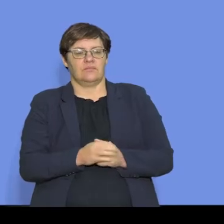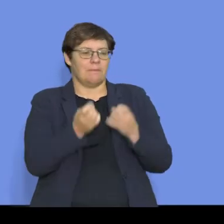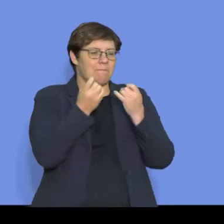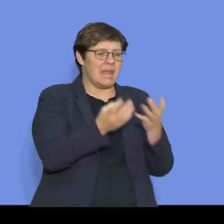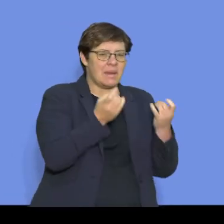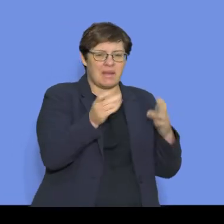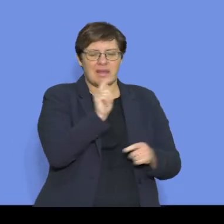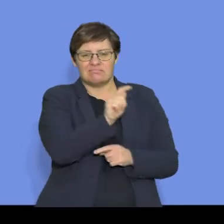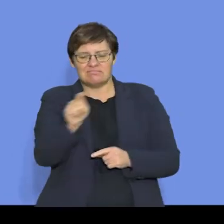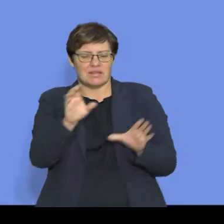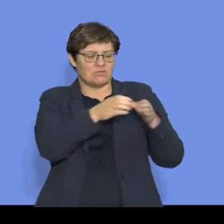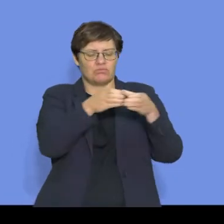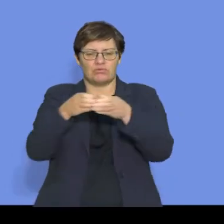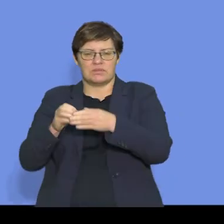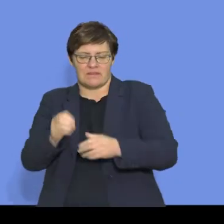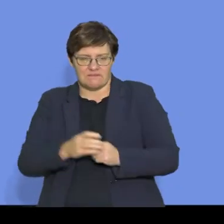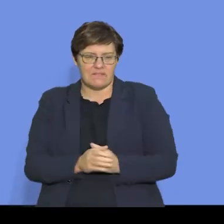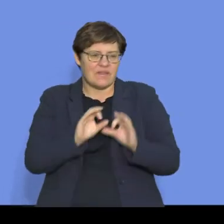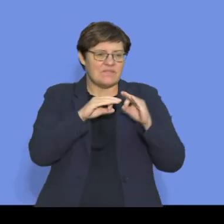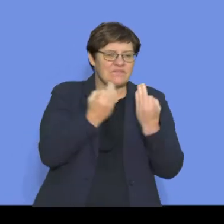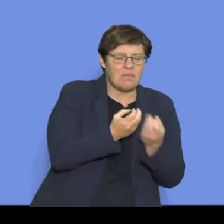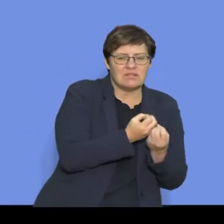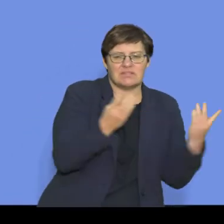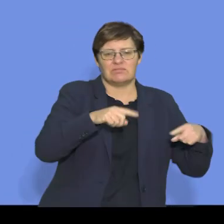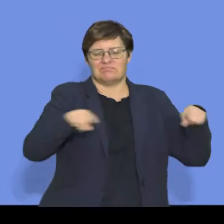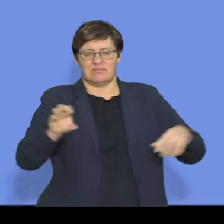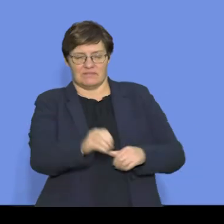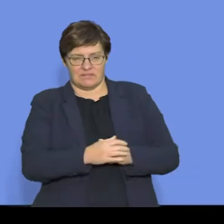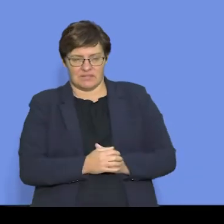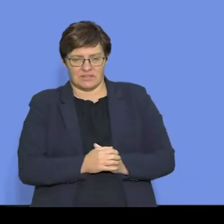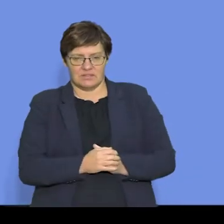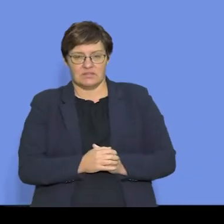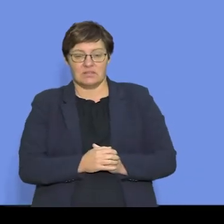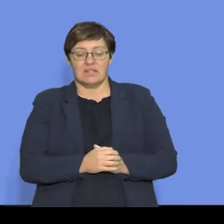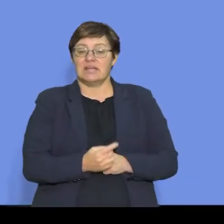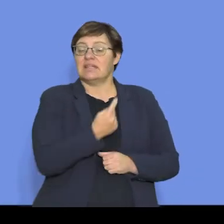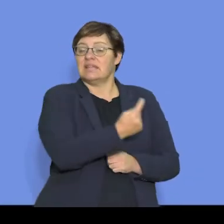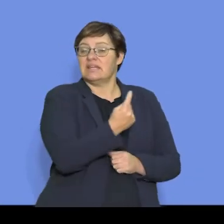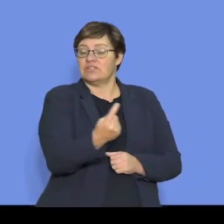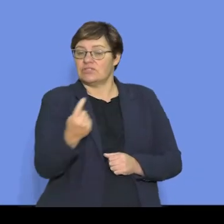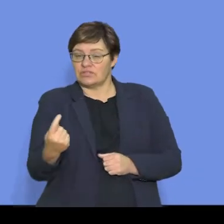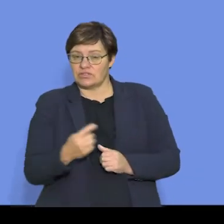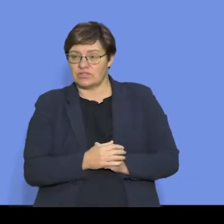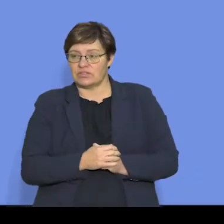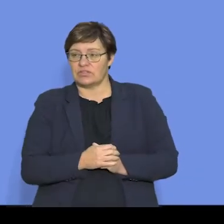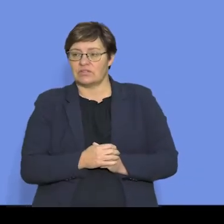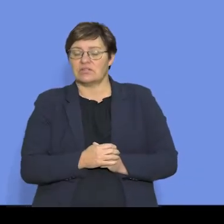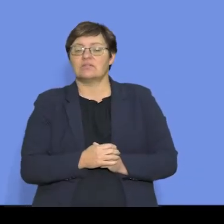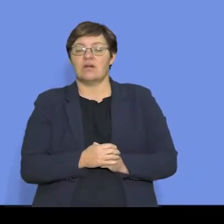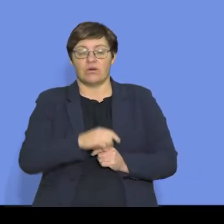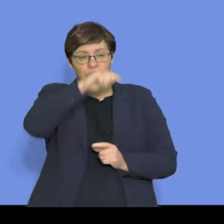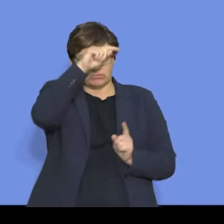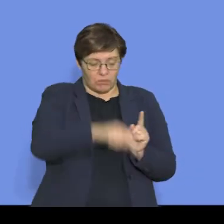different species there are, how many different families there are over time, and each time there is a drop,